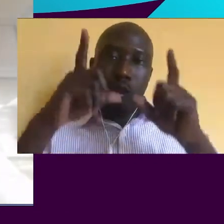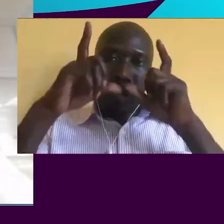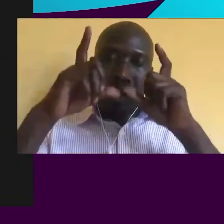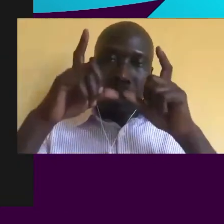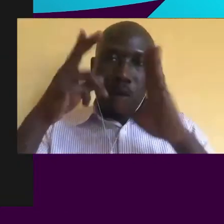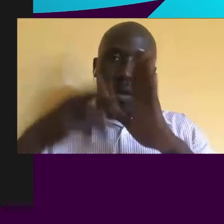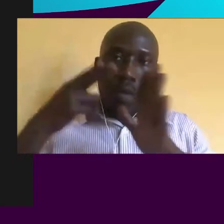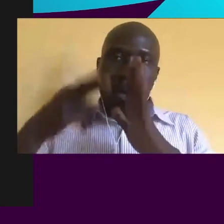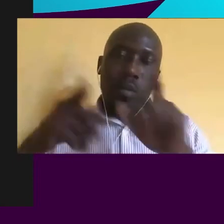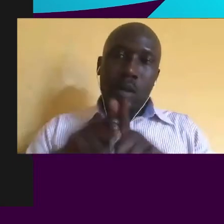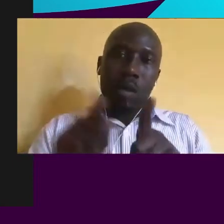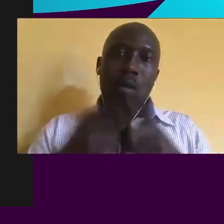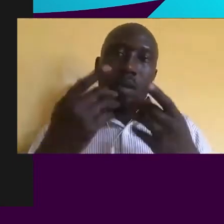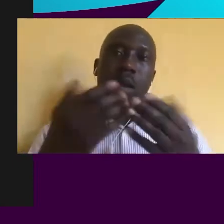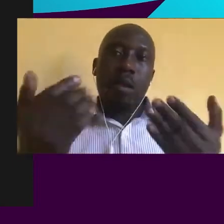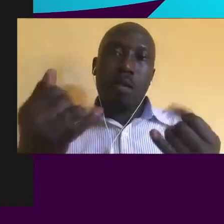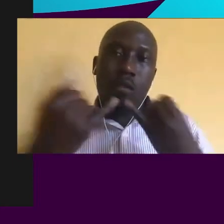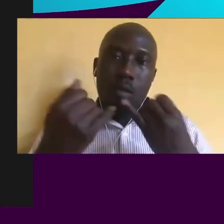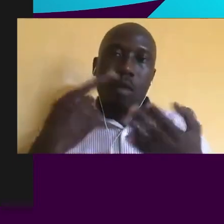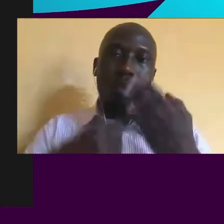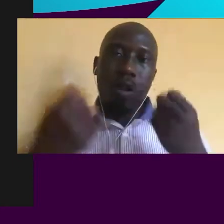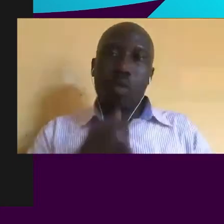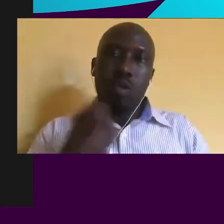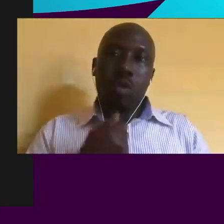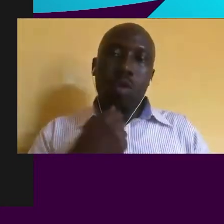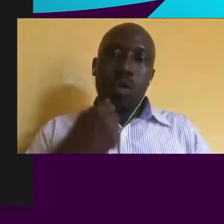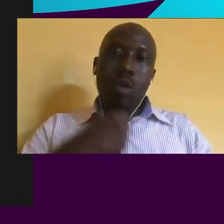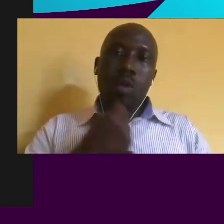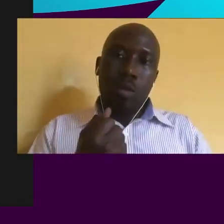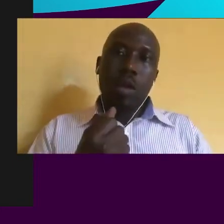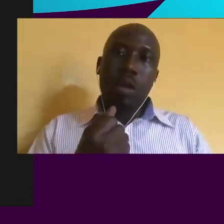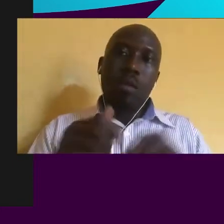doing to make football environment secure